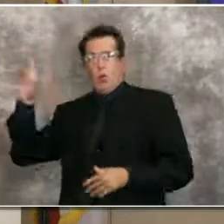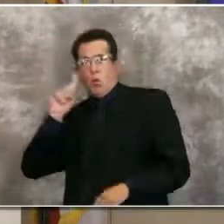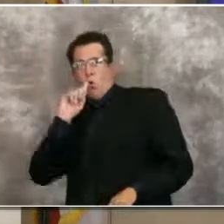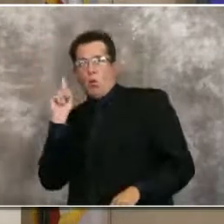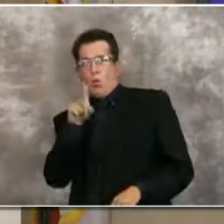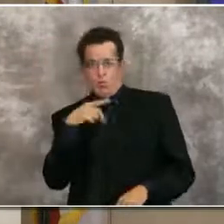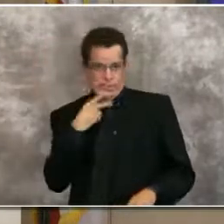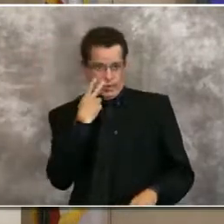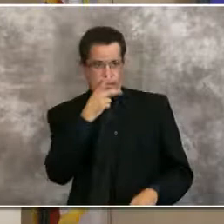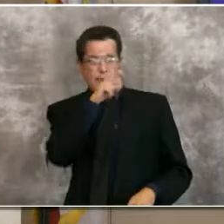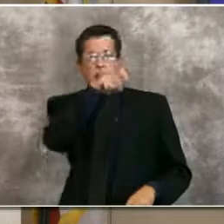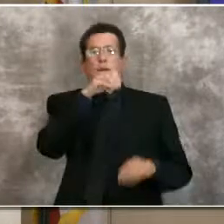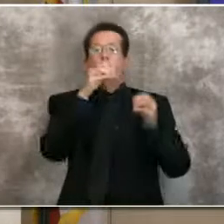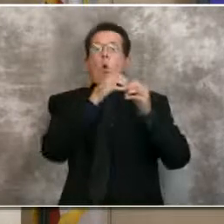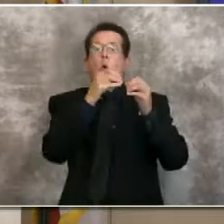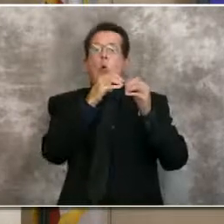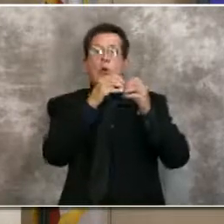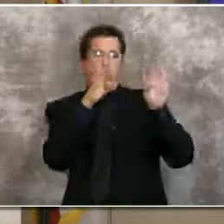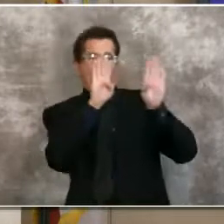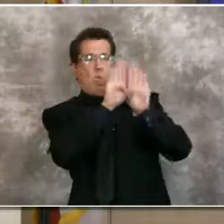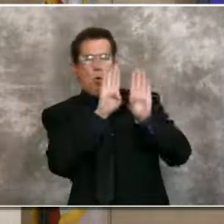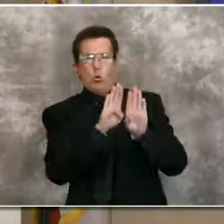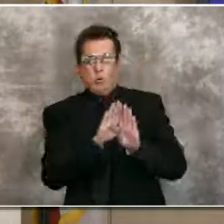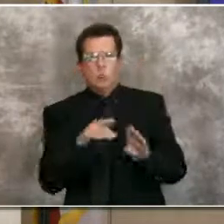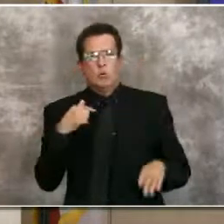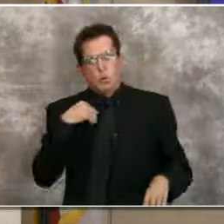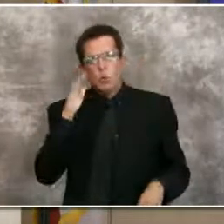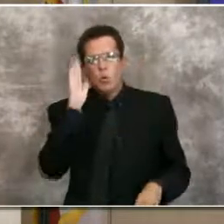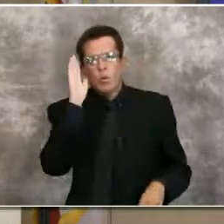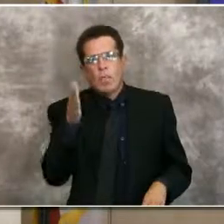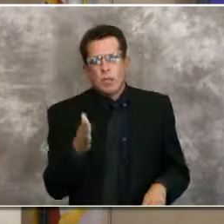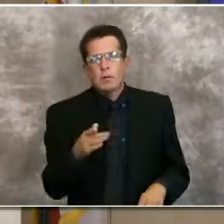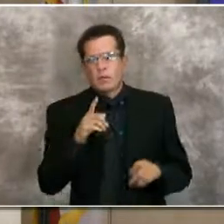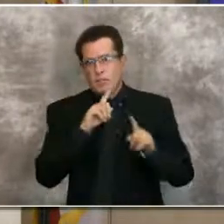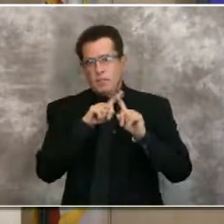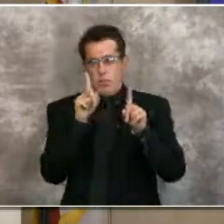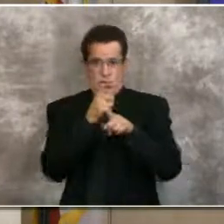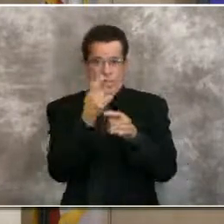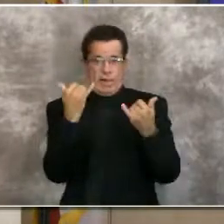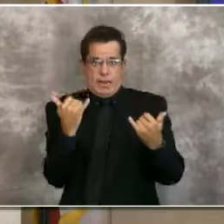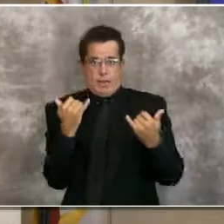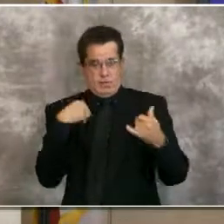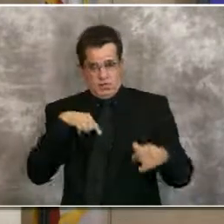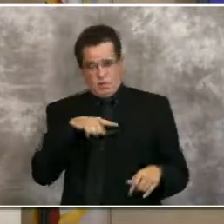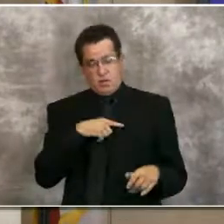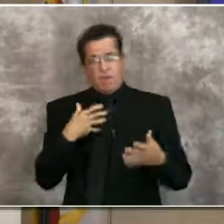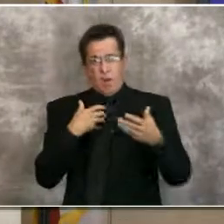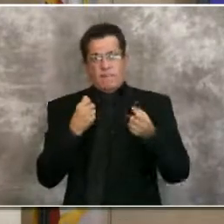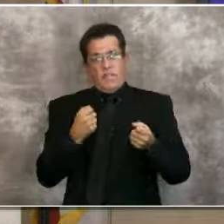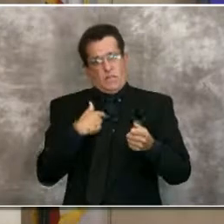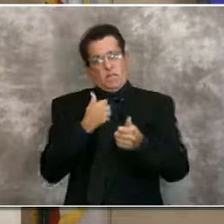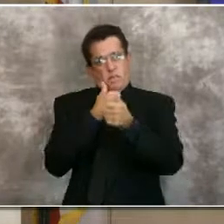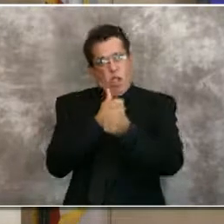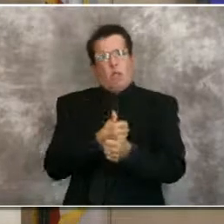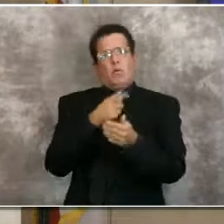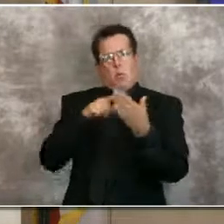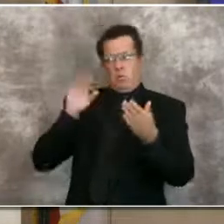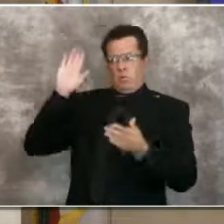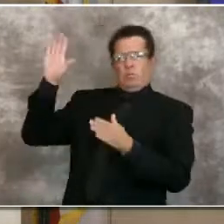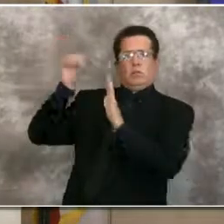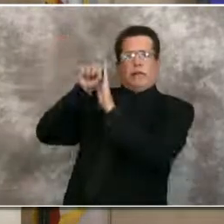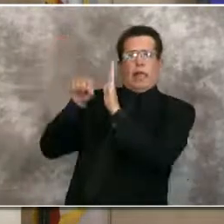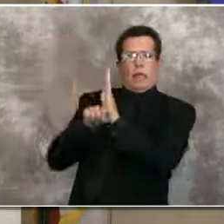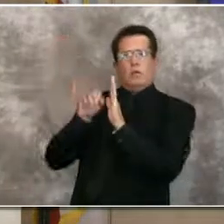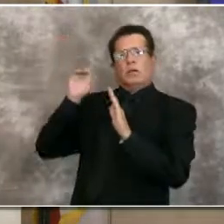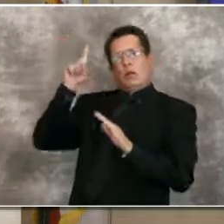more restrictive, we would. But at this point, I think we're confident with what the governor has laid out,